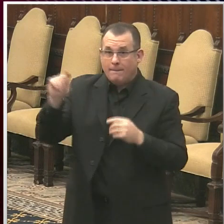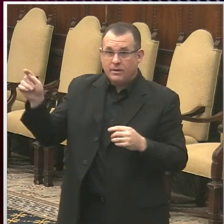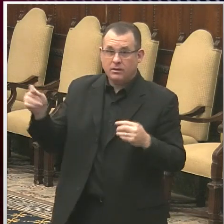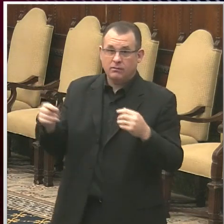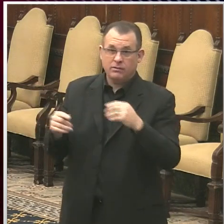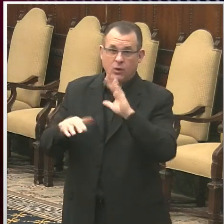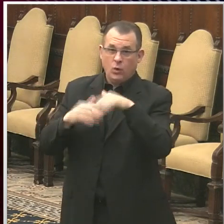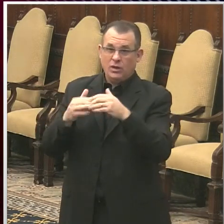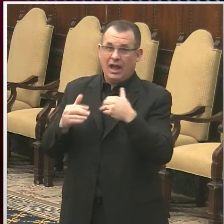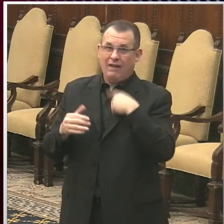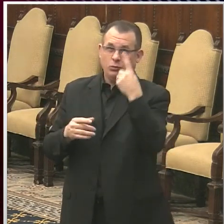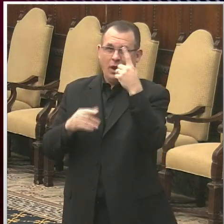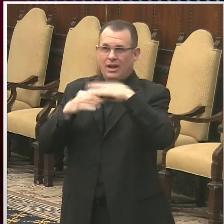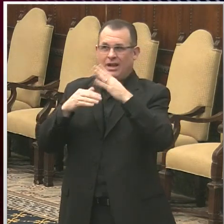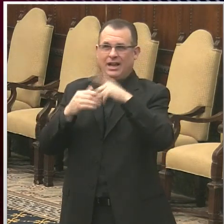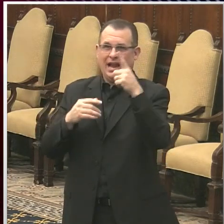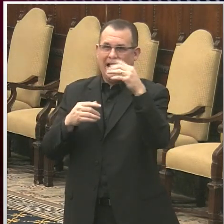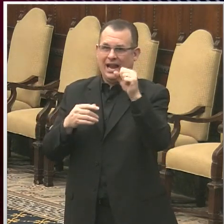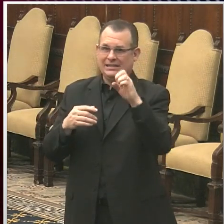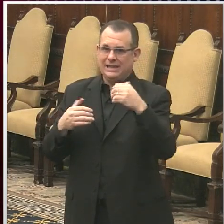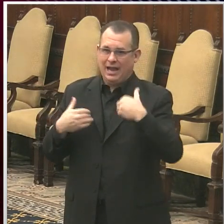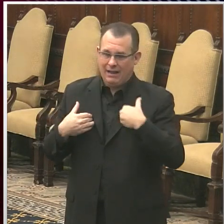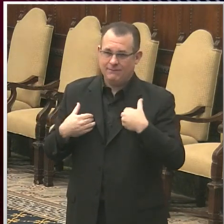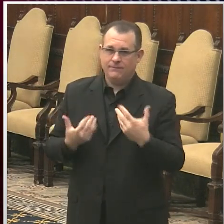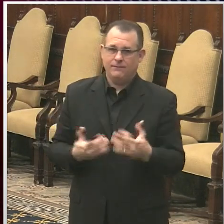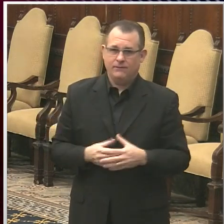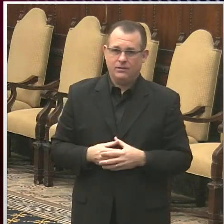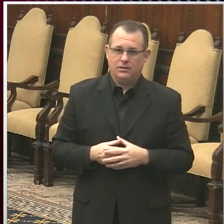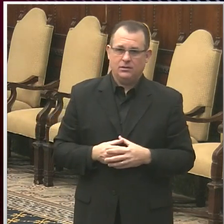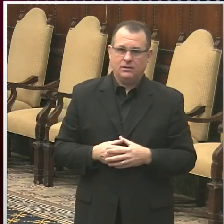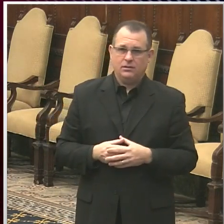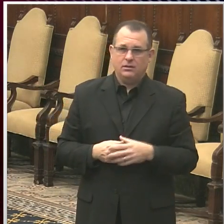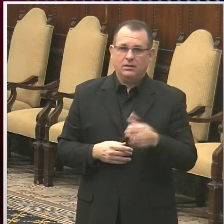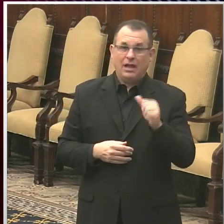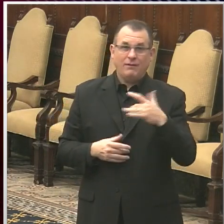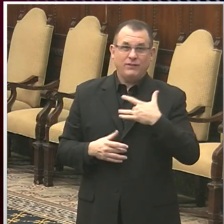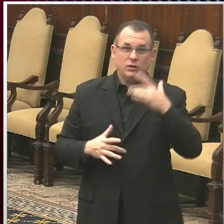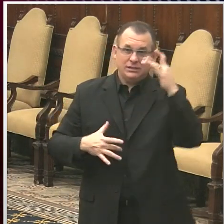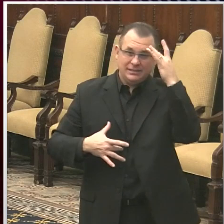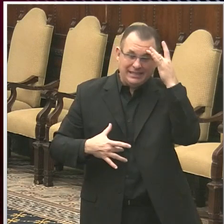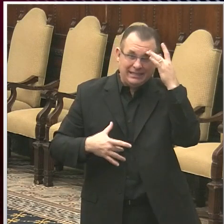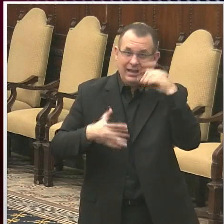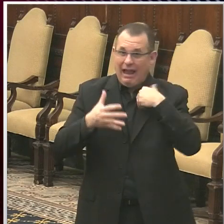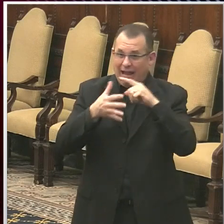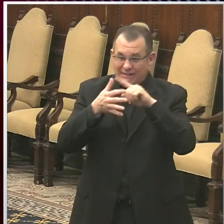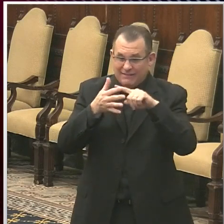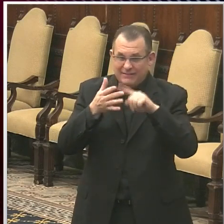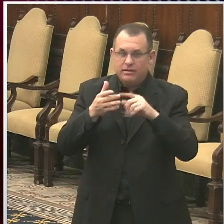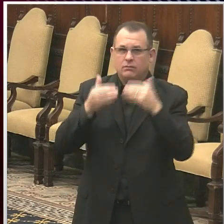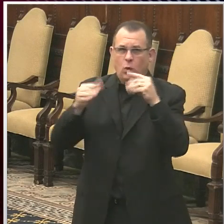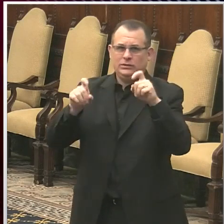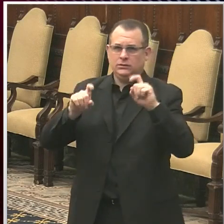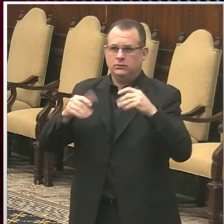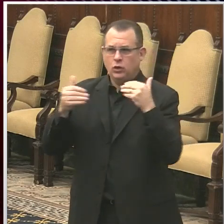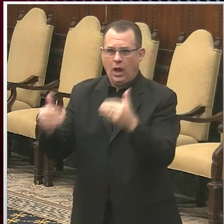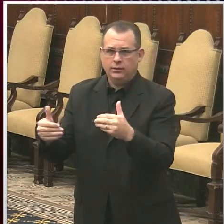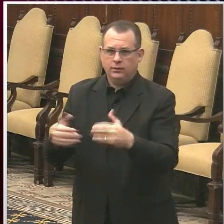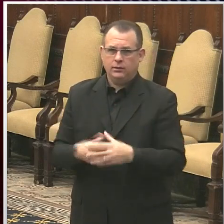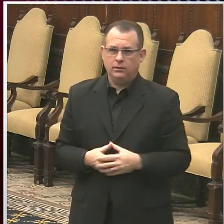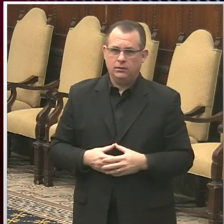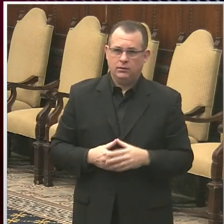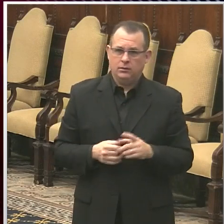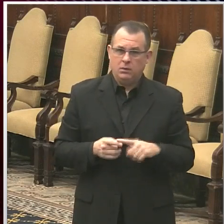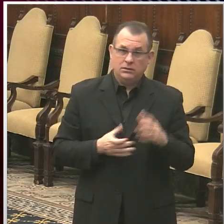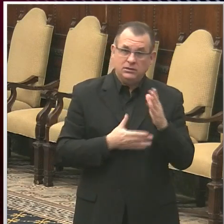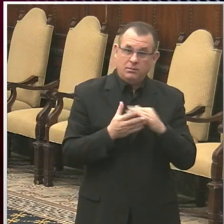test and how to handle the results. So obviously we would test anybody who has symptoms. We would test people in some cases who might have atypical symptoms, because